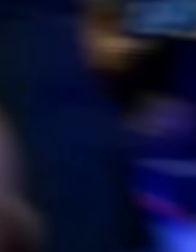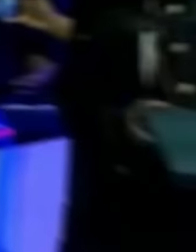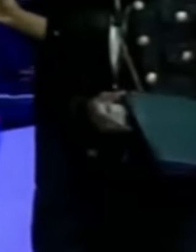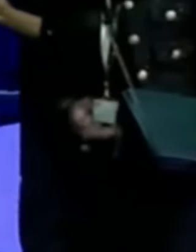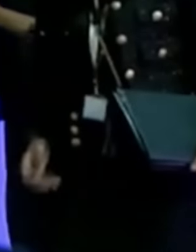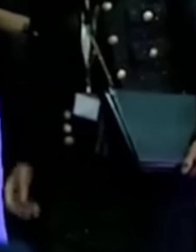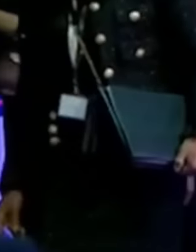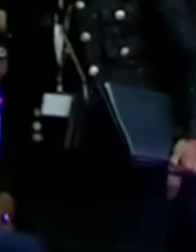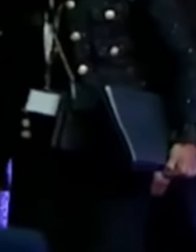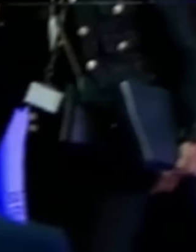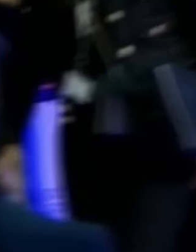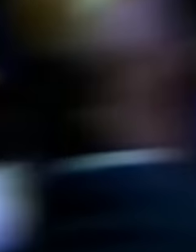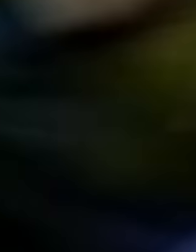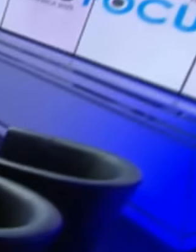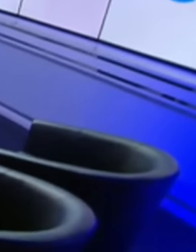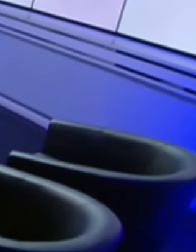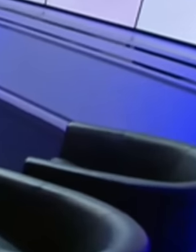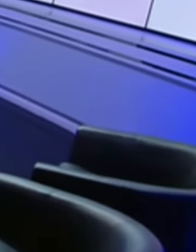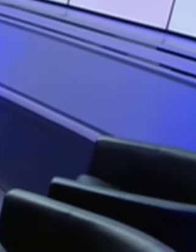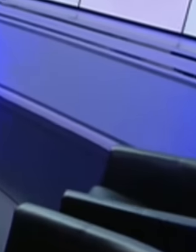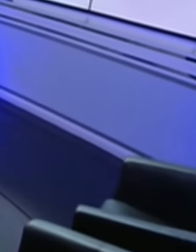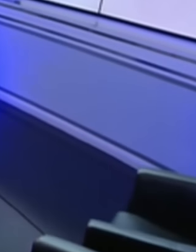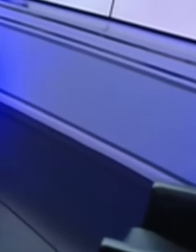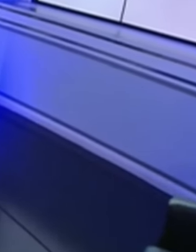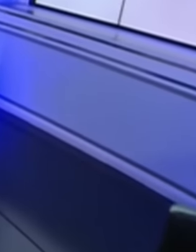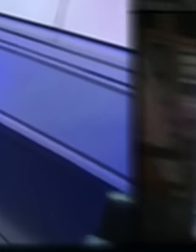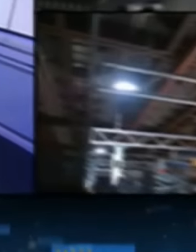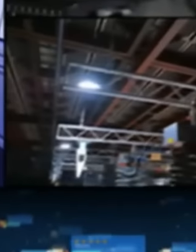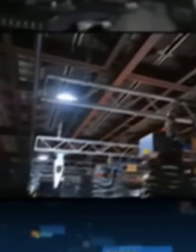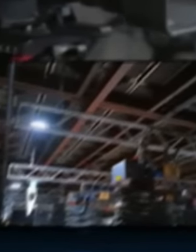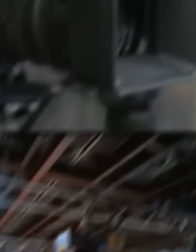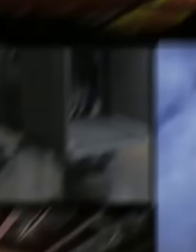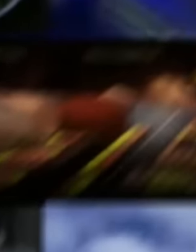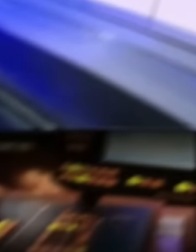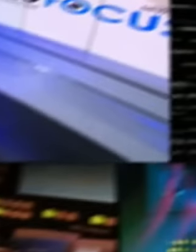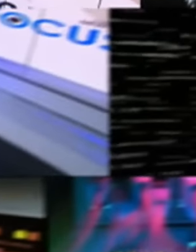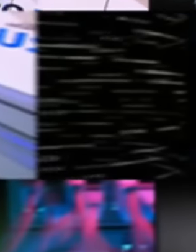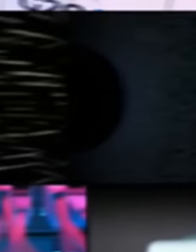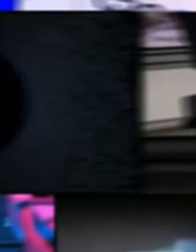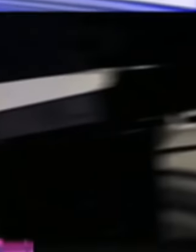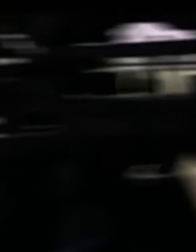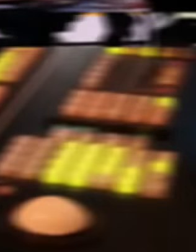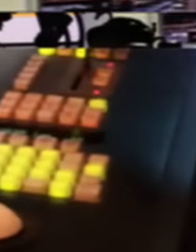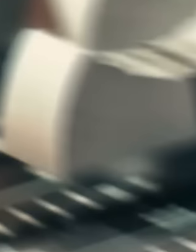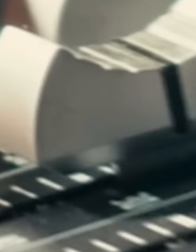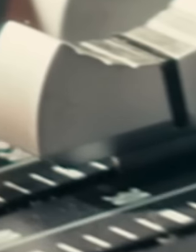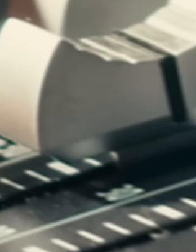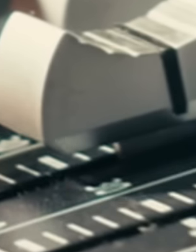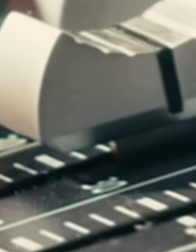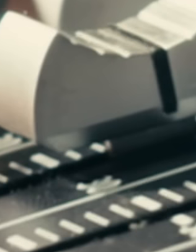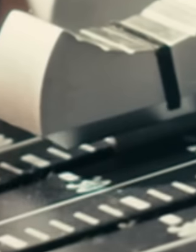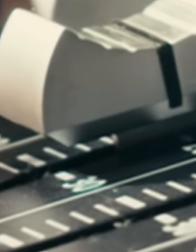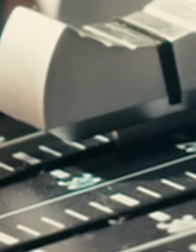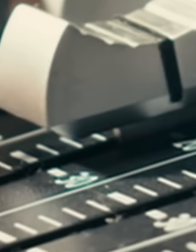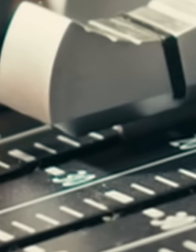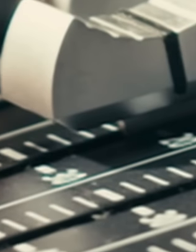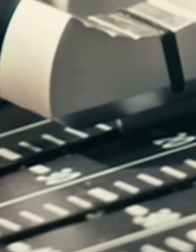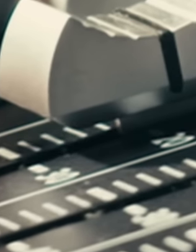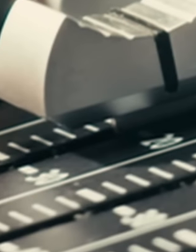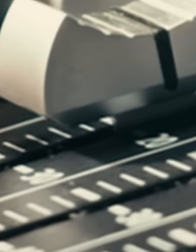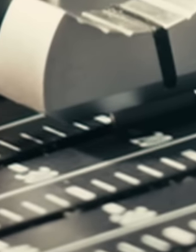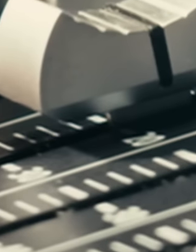tla go tlišetša ditiragalo tšeo ka moka thui bjalo ka mongae wa kgašo ya kopano kgothe ya G20. Theeletša